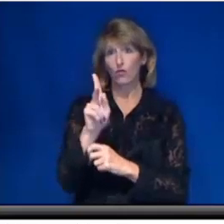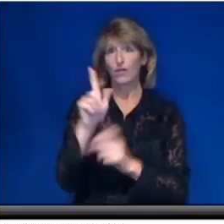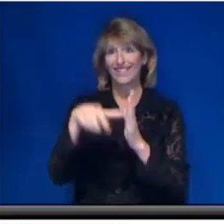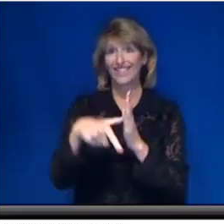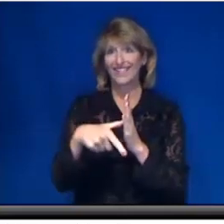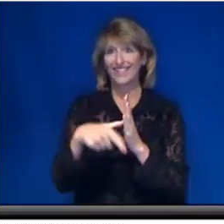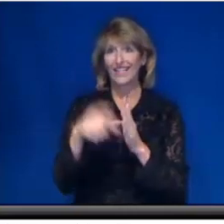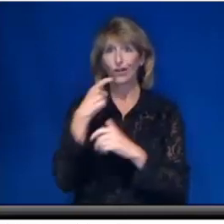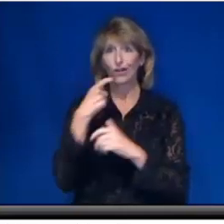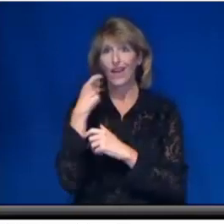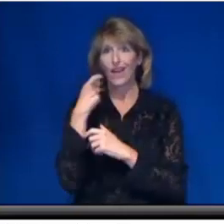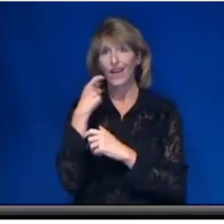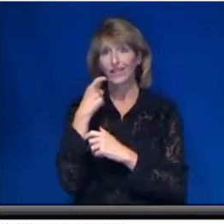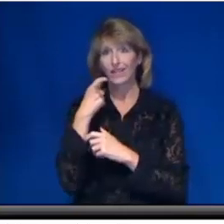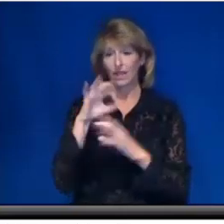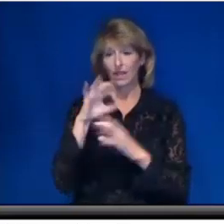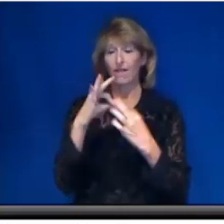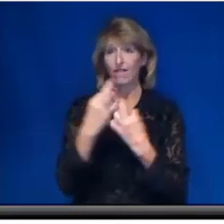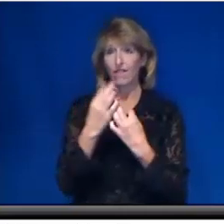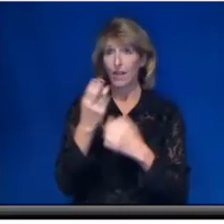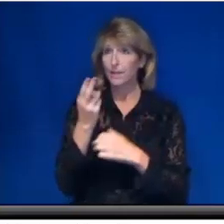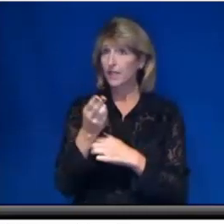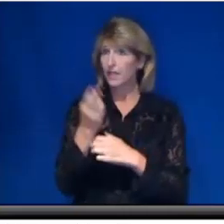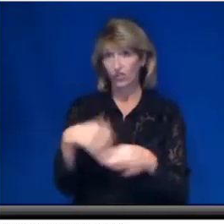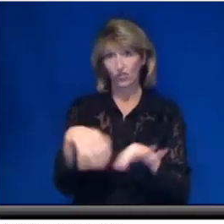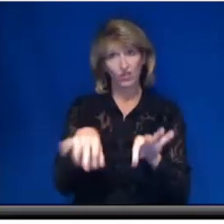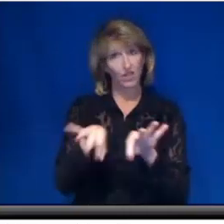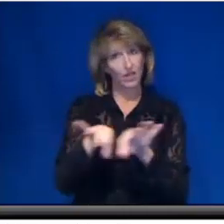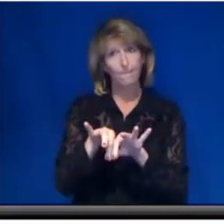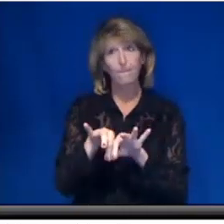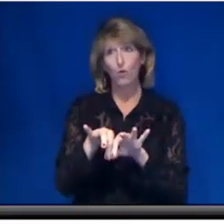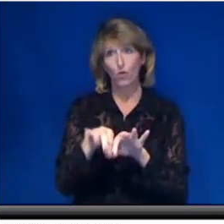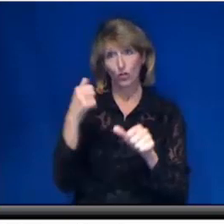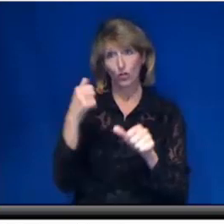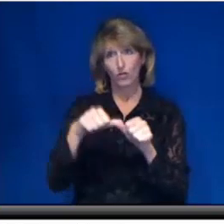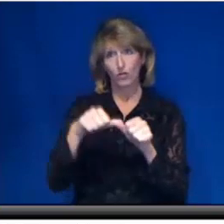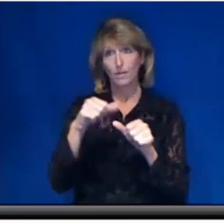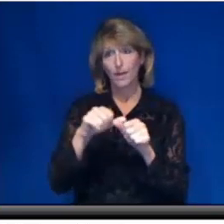There's a higher risk of physical and sexual abuse.